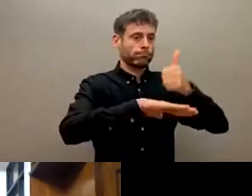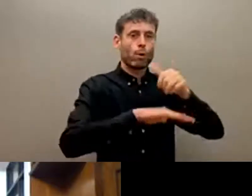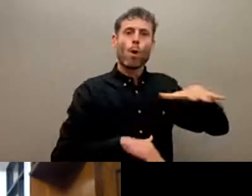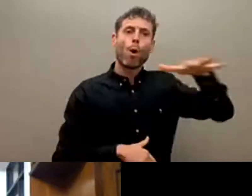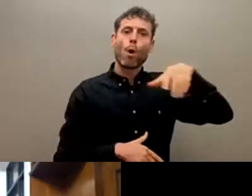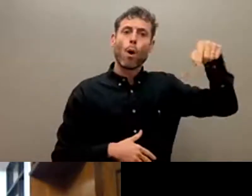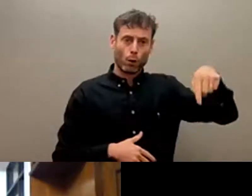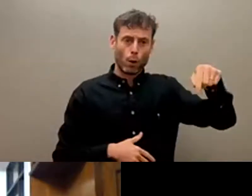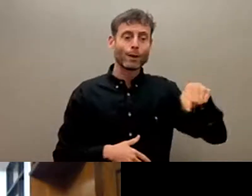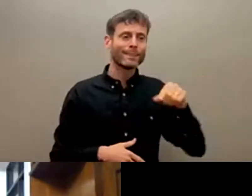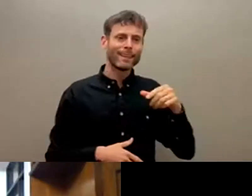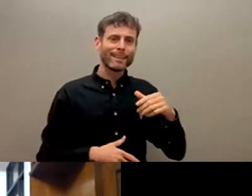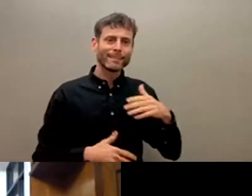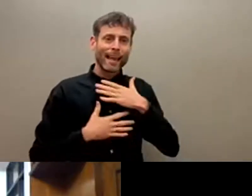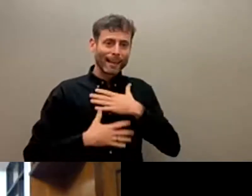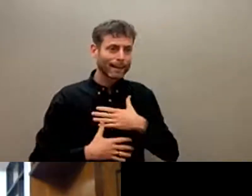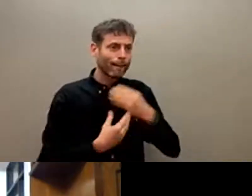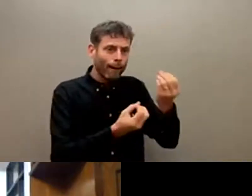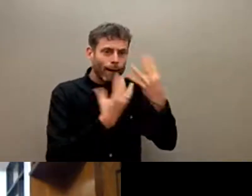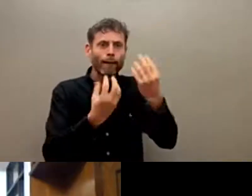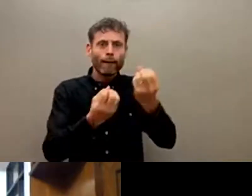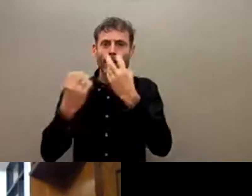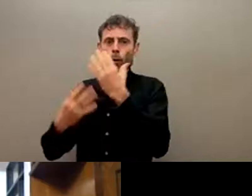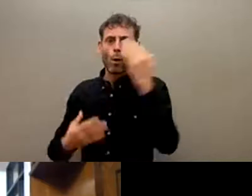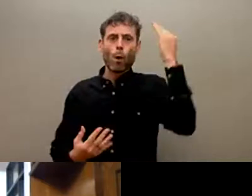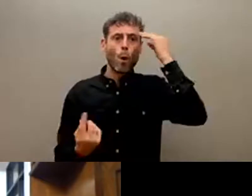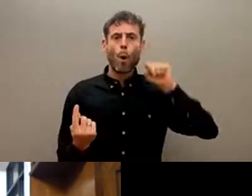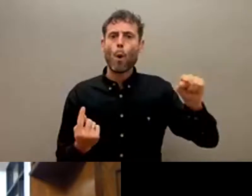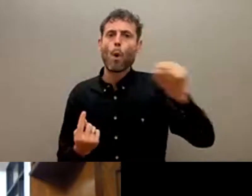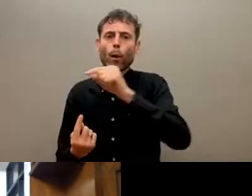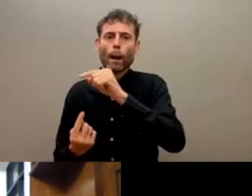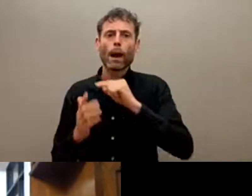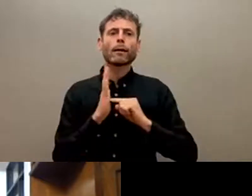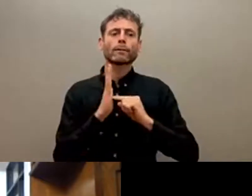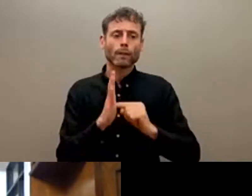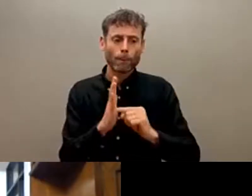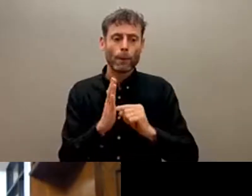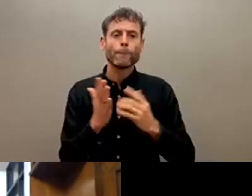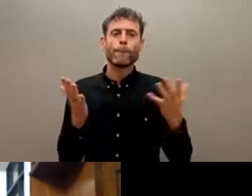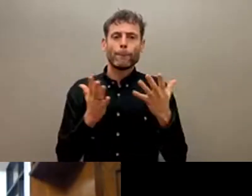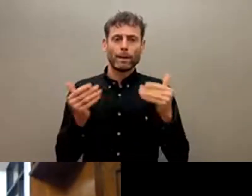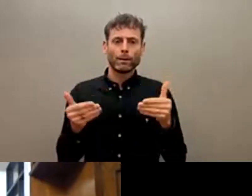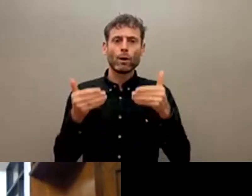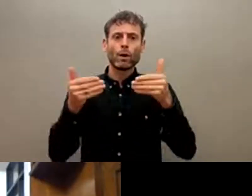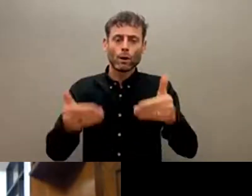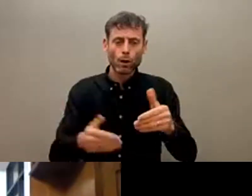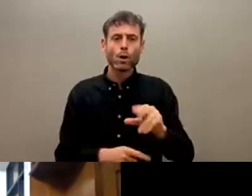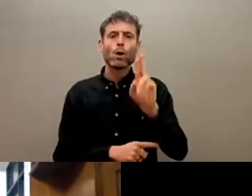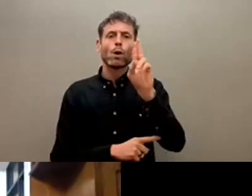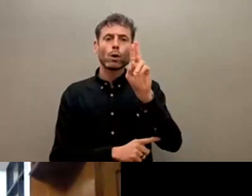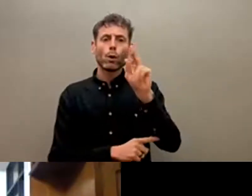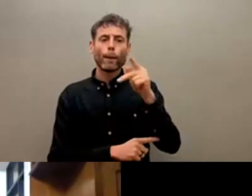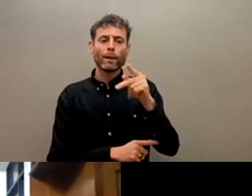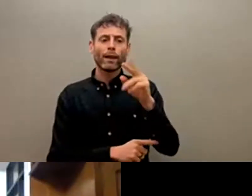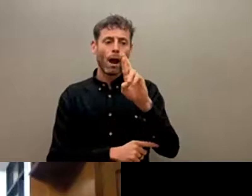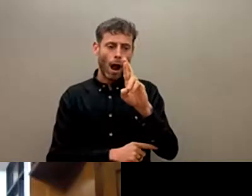Review is from the country level, what is being there in the UPR, Universal Periodic Review. At the